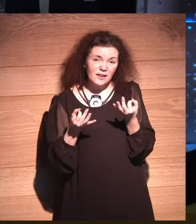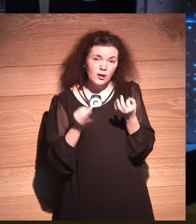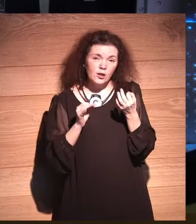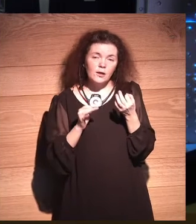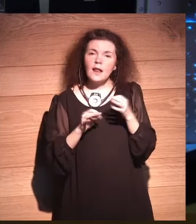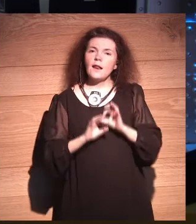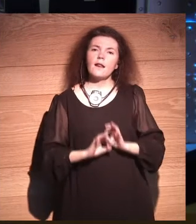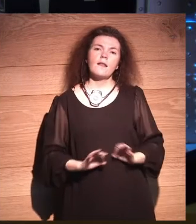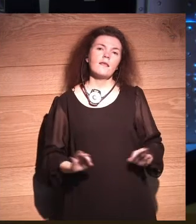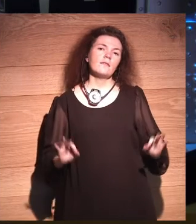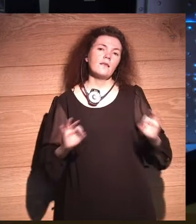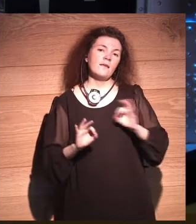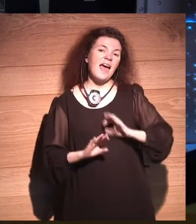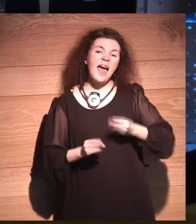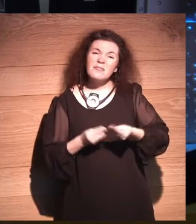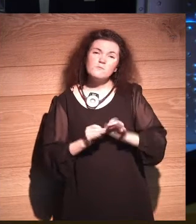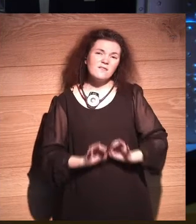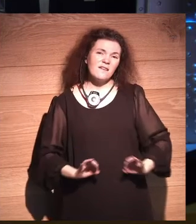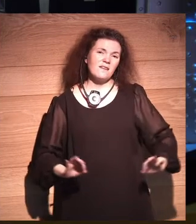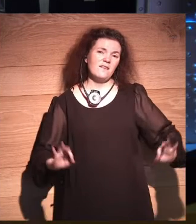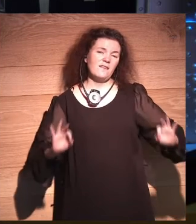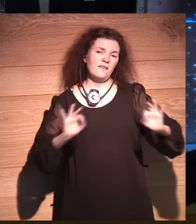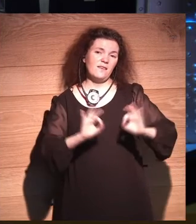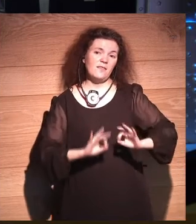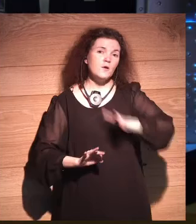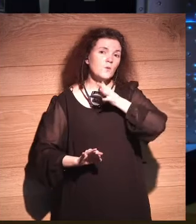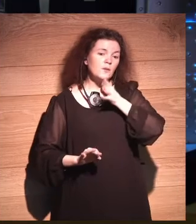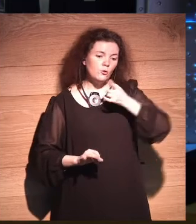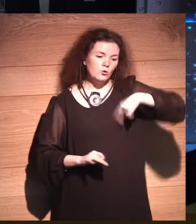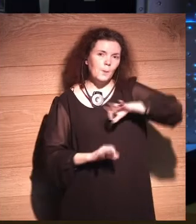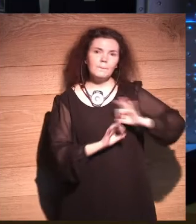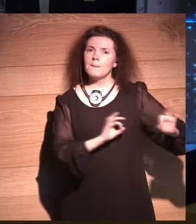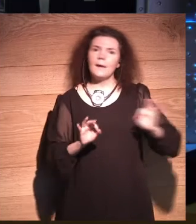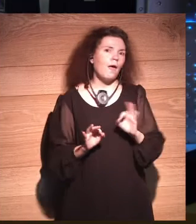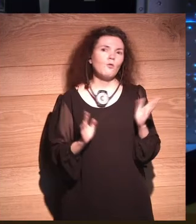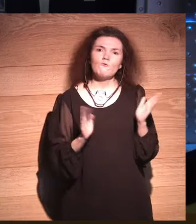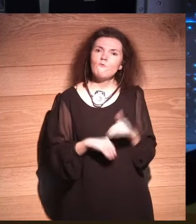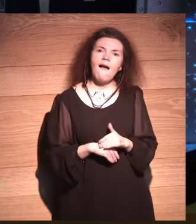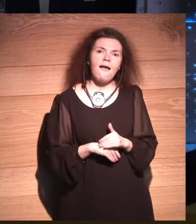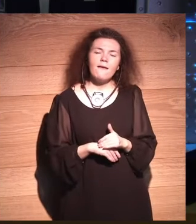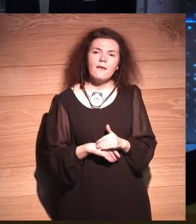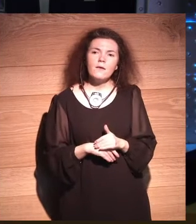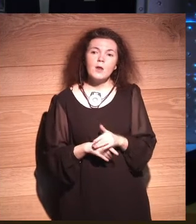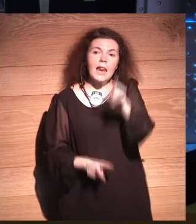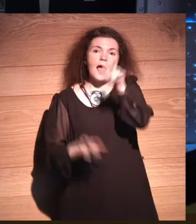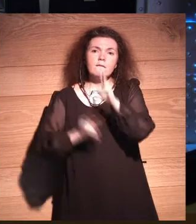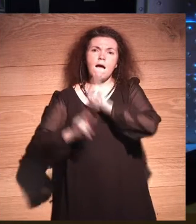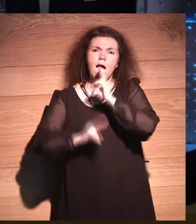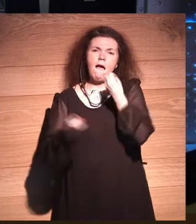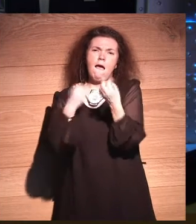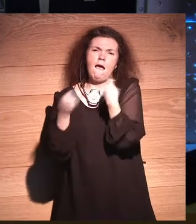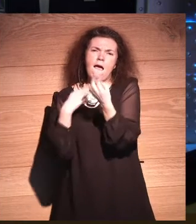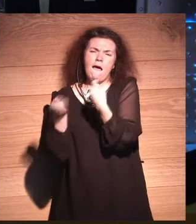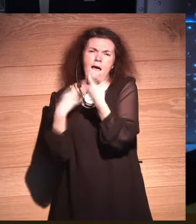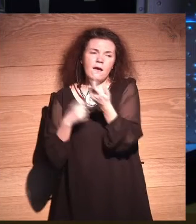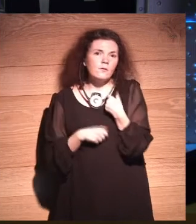nothing. We did nothing with them because we were not prepared to use them. Nobody expected that people would contribute. They didn't expect for